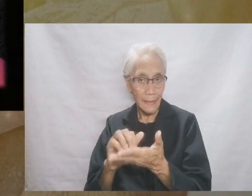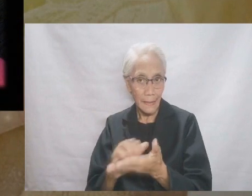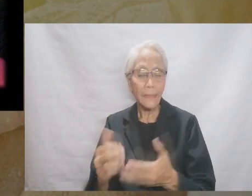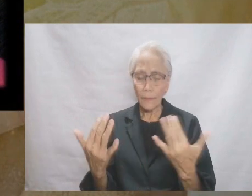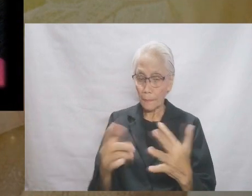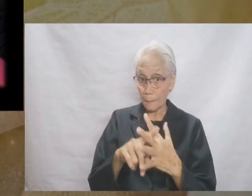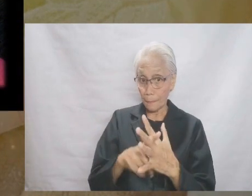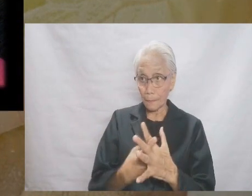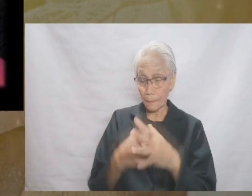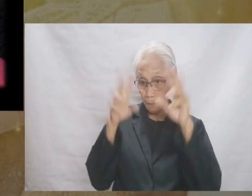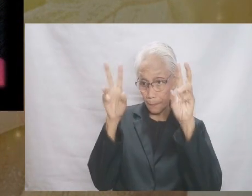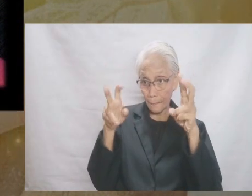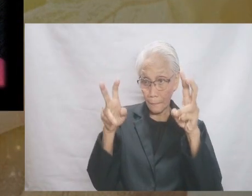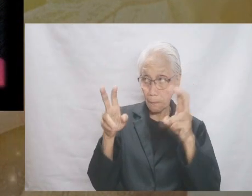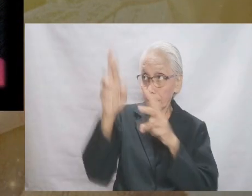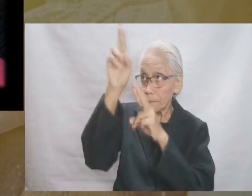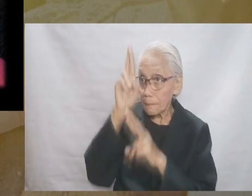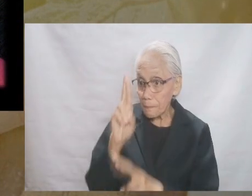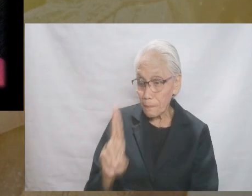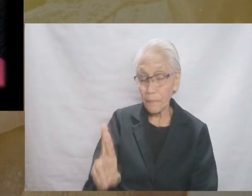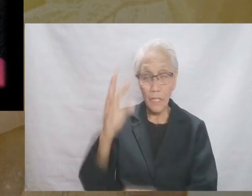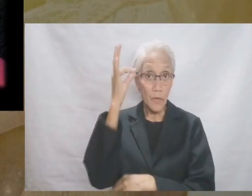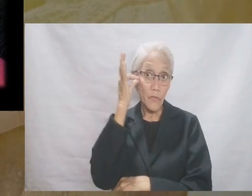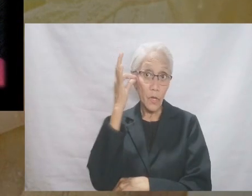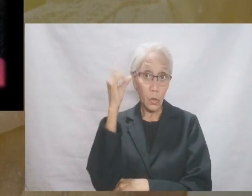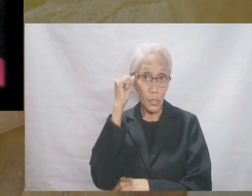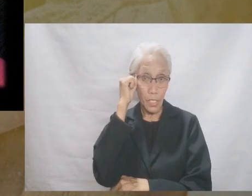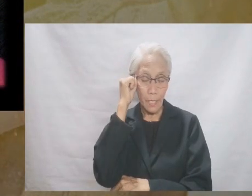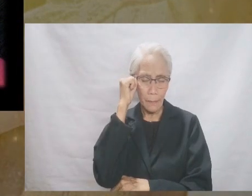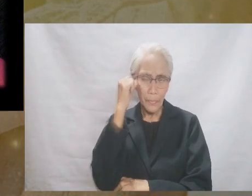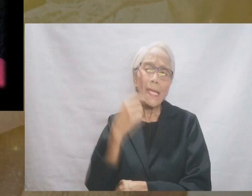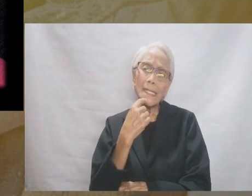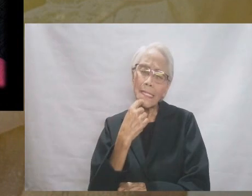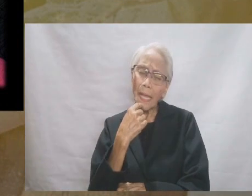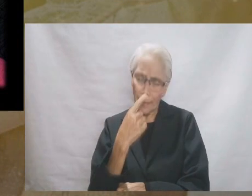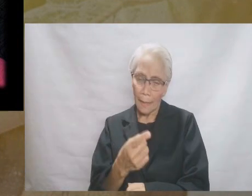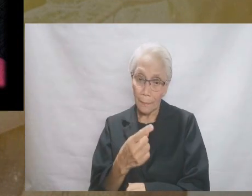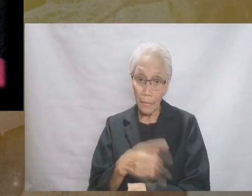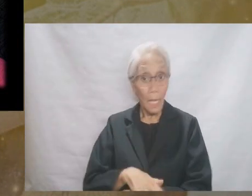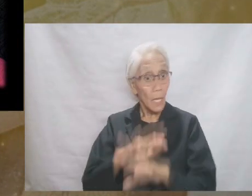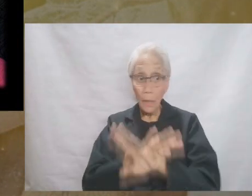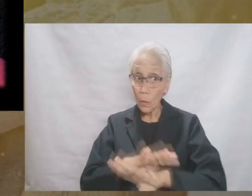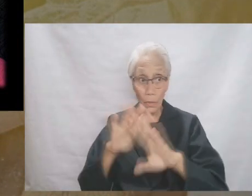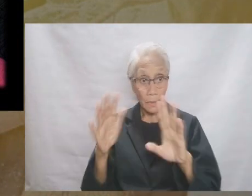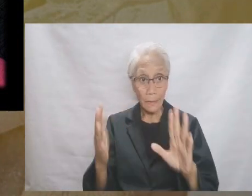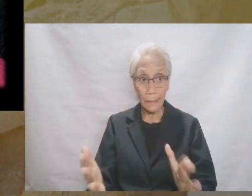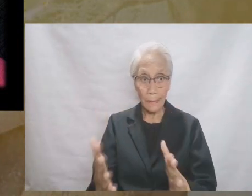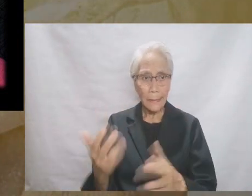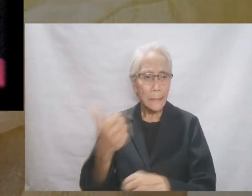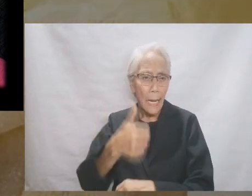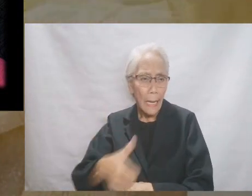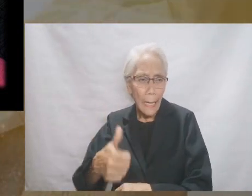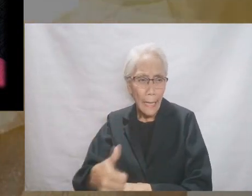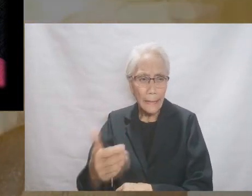sharing natin with a quote from the Venerable Fulton Sheen. Sabi niya, "There just